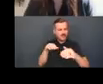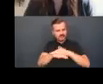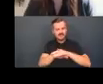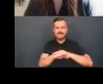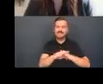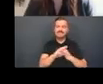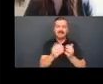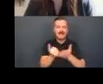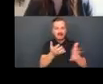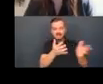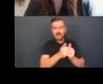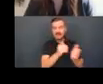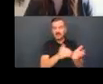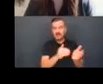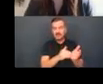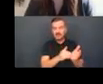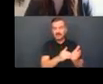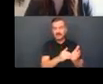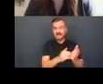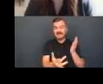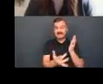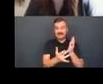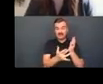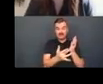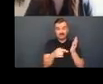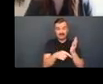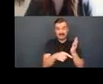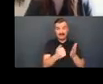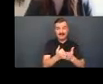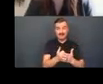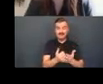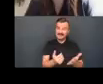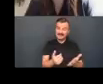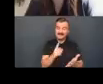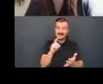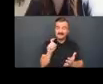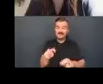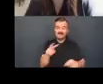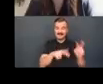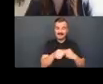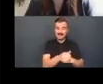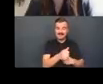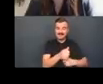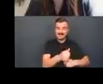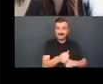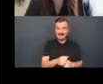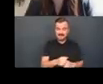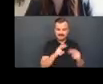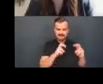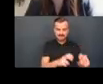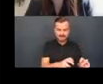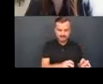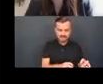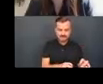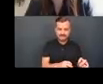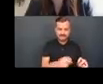the technology's contribution to ethically significant care requires assessment in its own right. For the sake